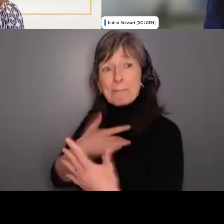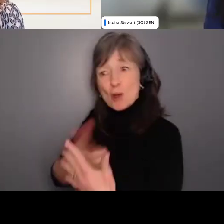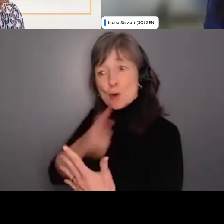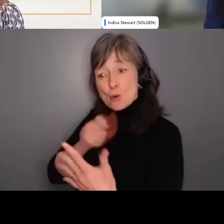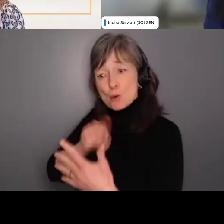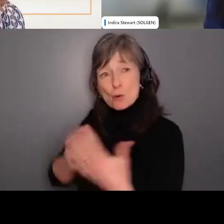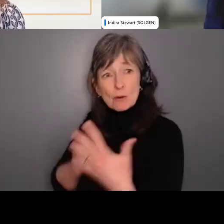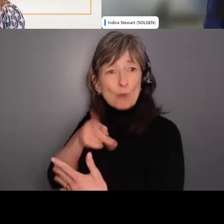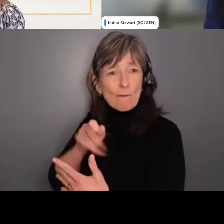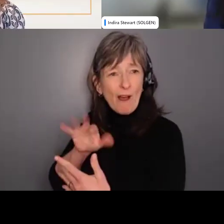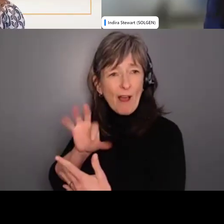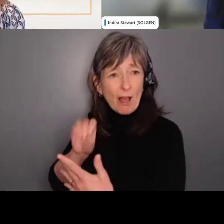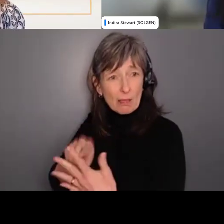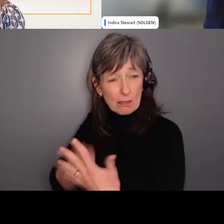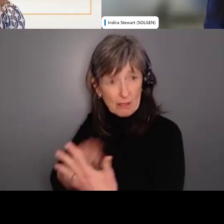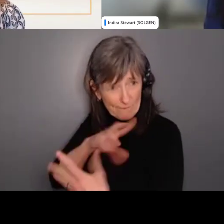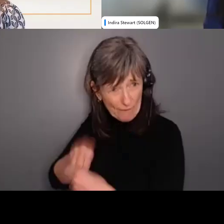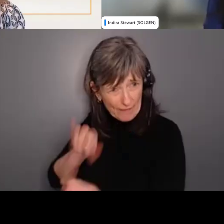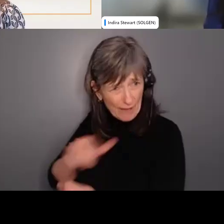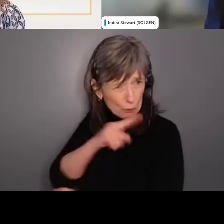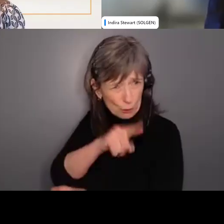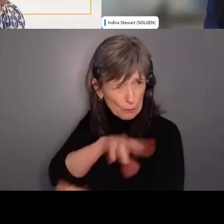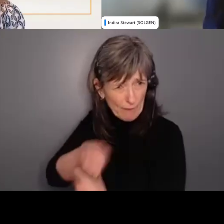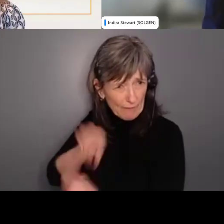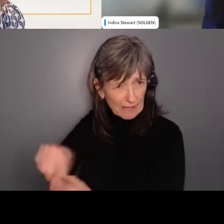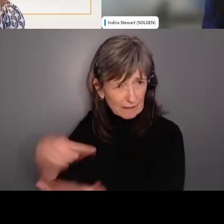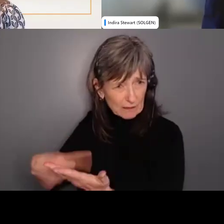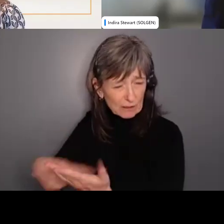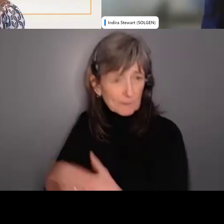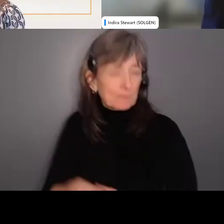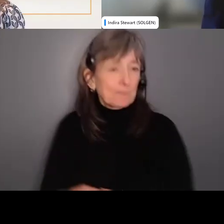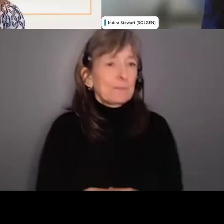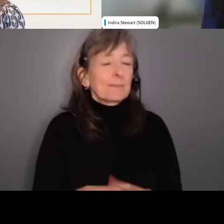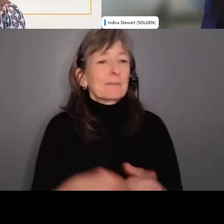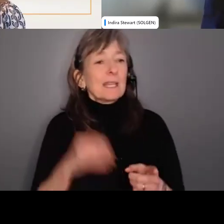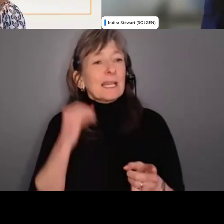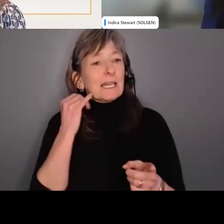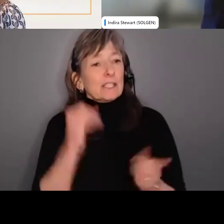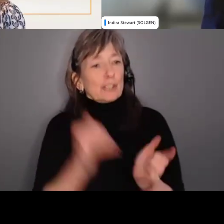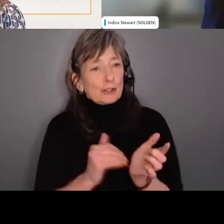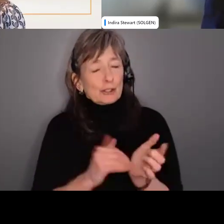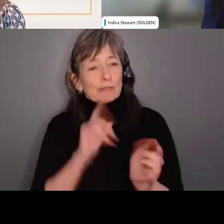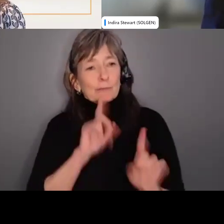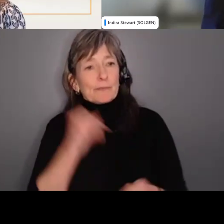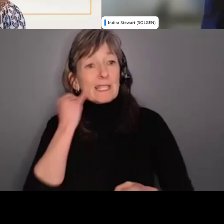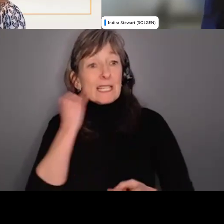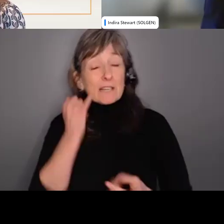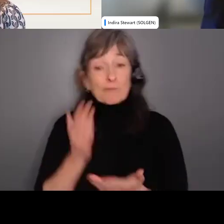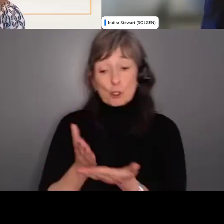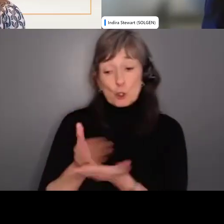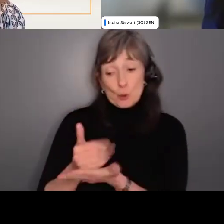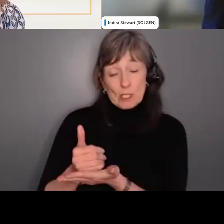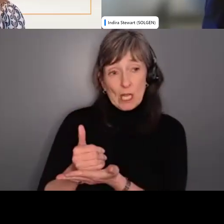a factor in that? So if suicide was part of a homicide